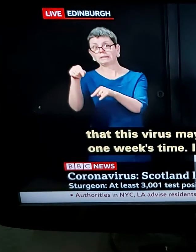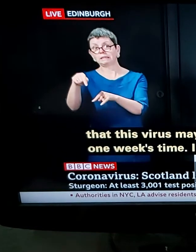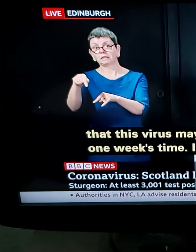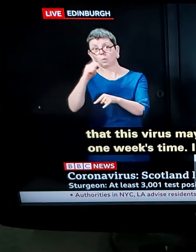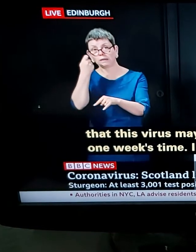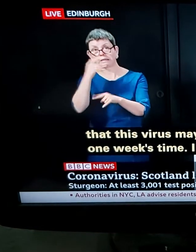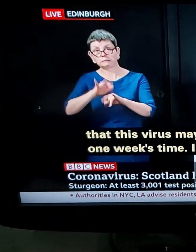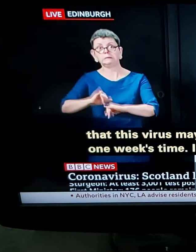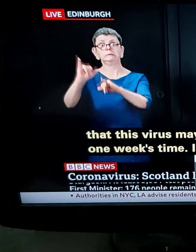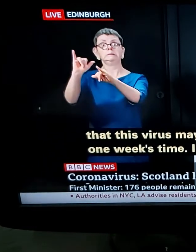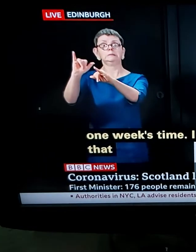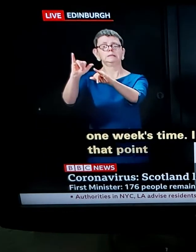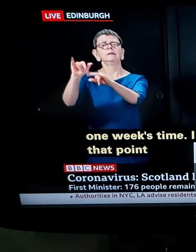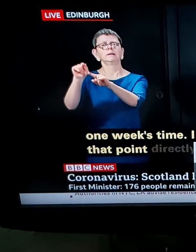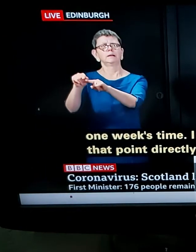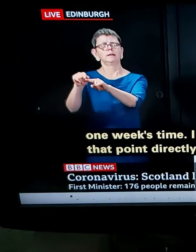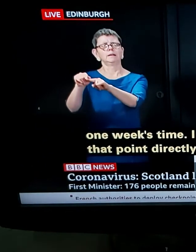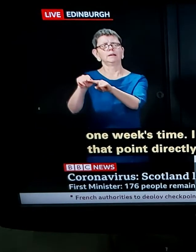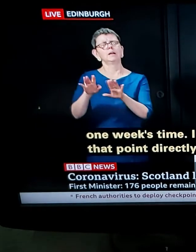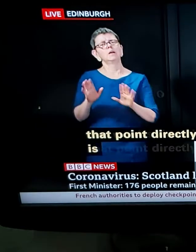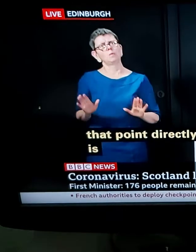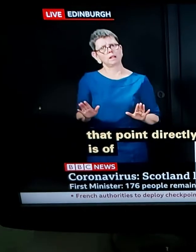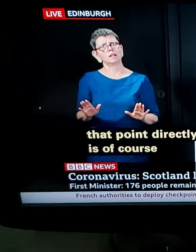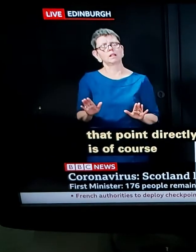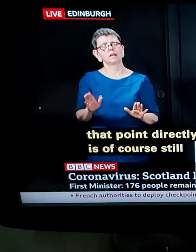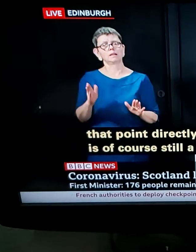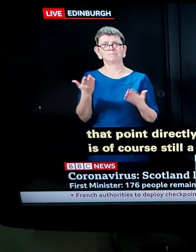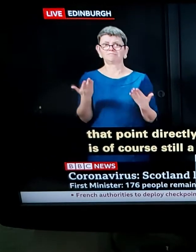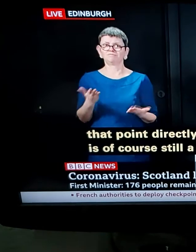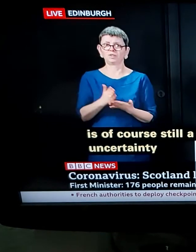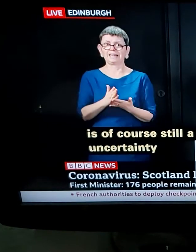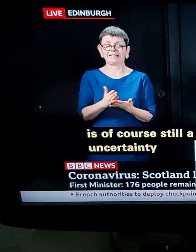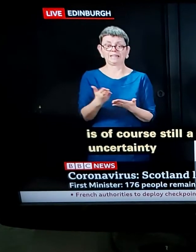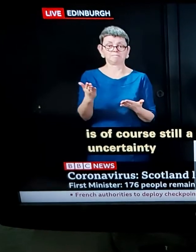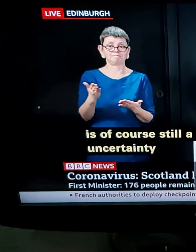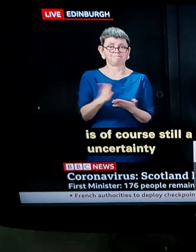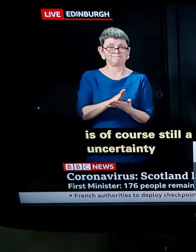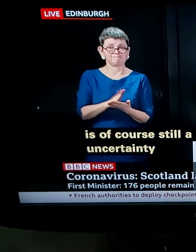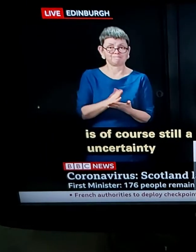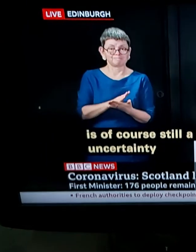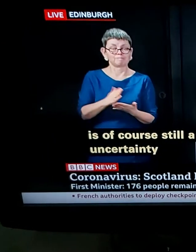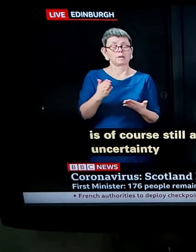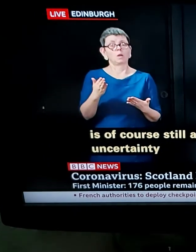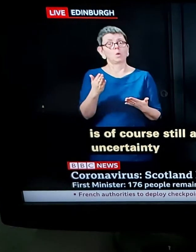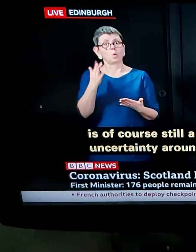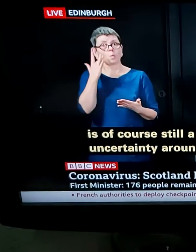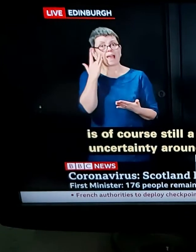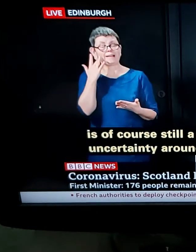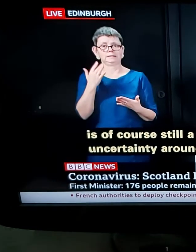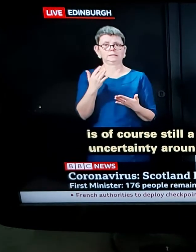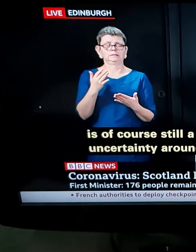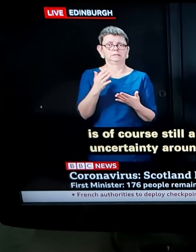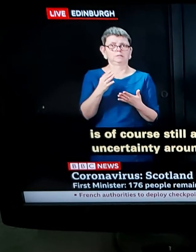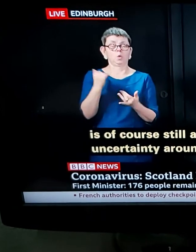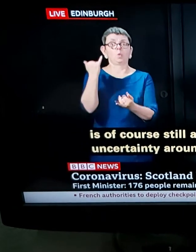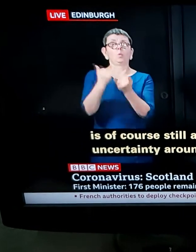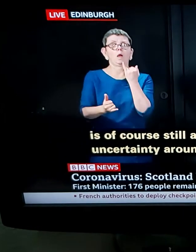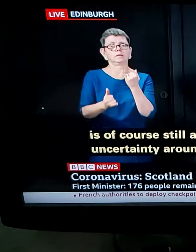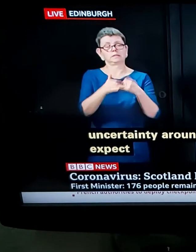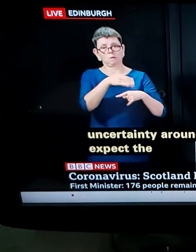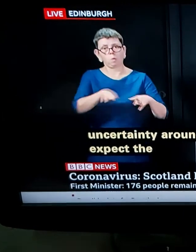is of course still a lot of uncertainty around when we can expect the virus to peak, and as we